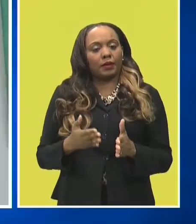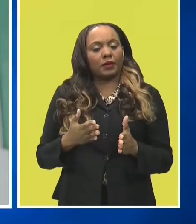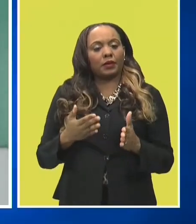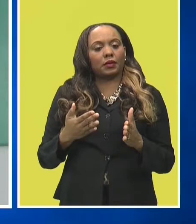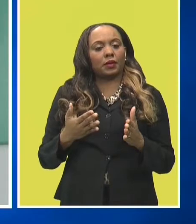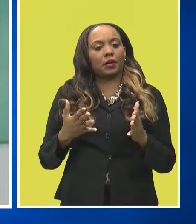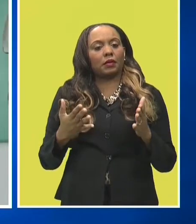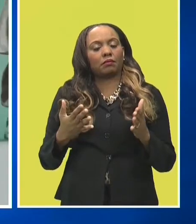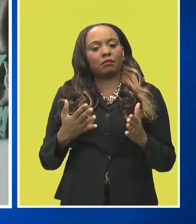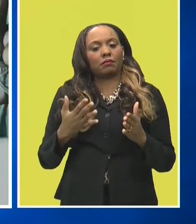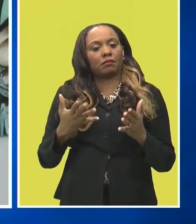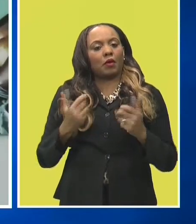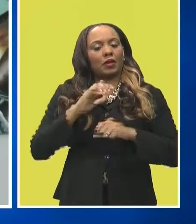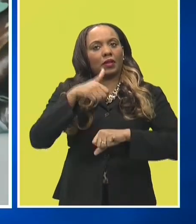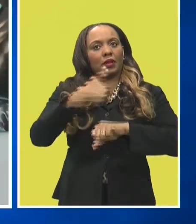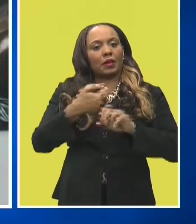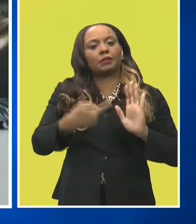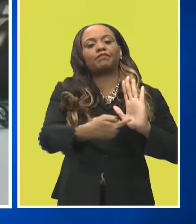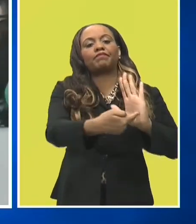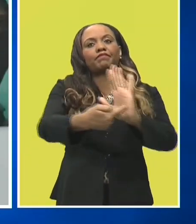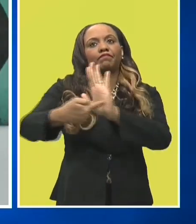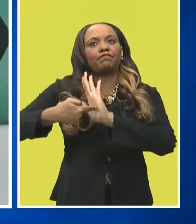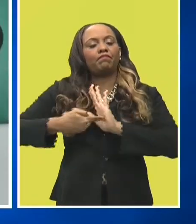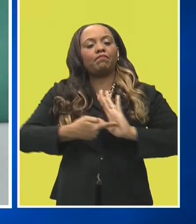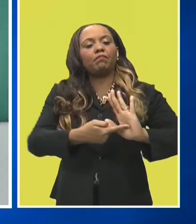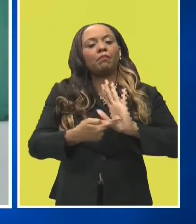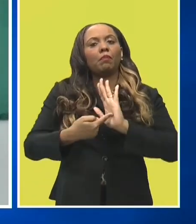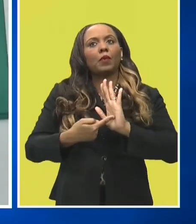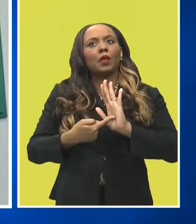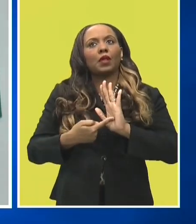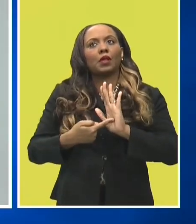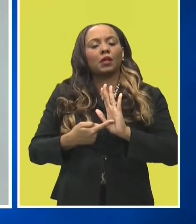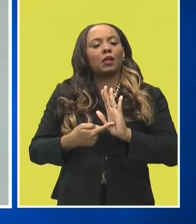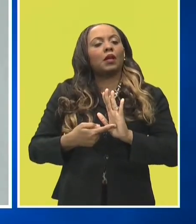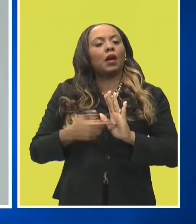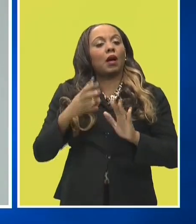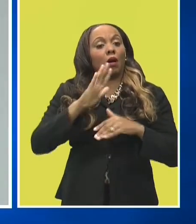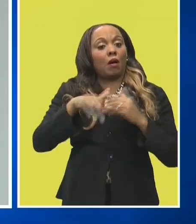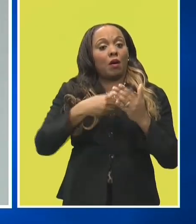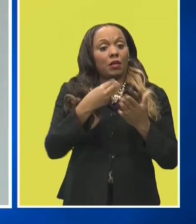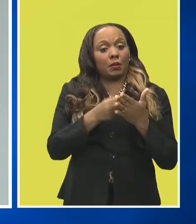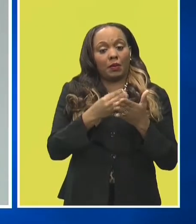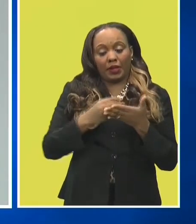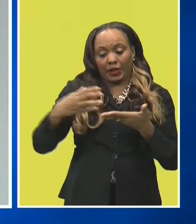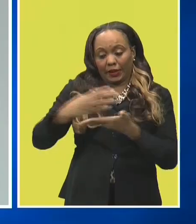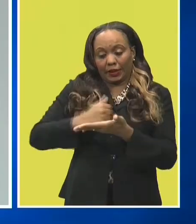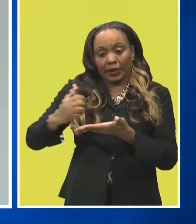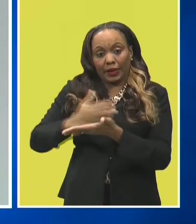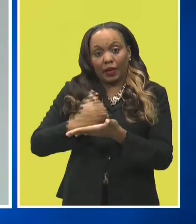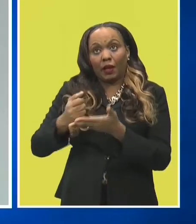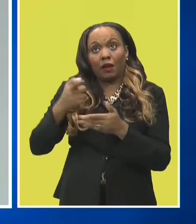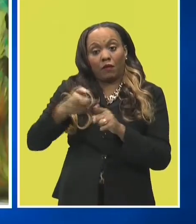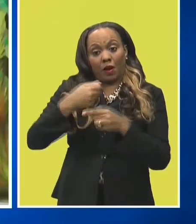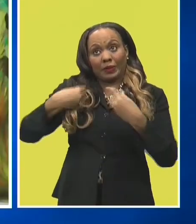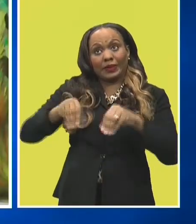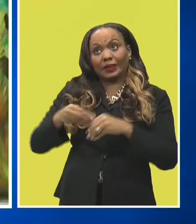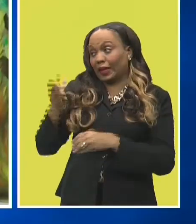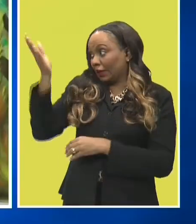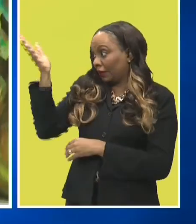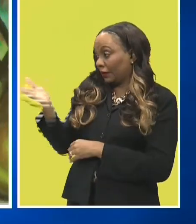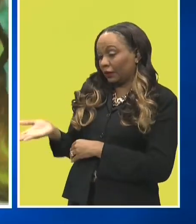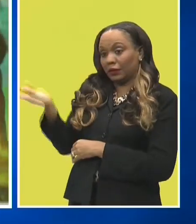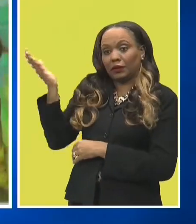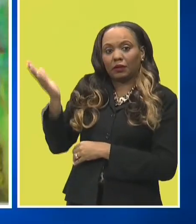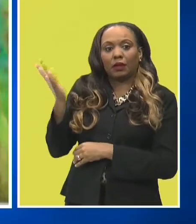presenting an exhibition which will offer part of its proceeds to fight the dreaded disease. Keisha Carrington-Pinder, a graduate artist of the Barbados